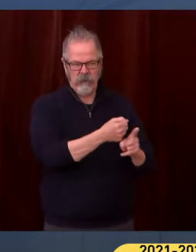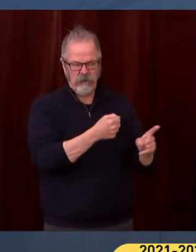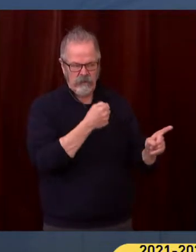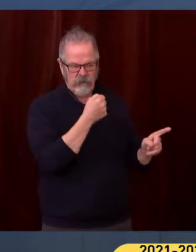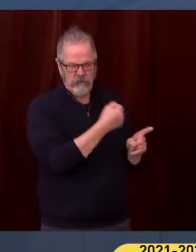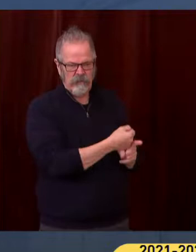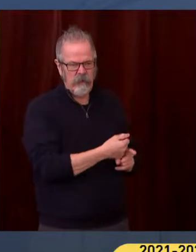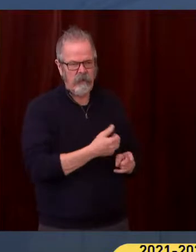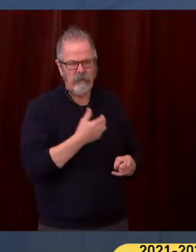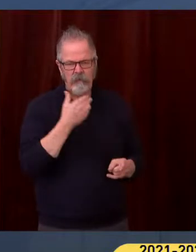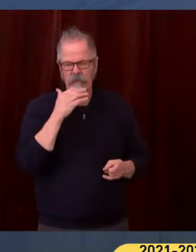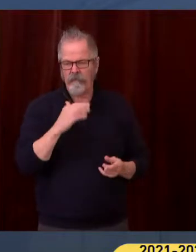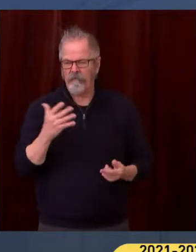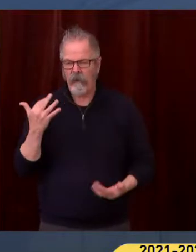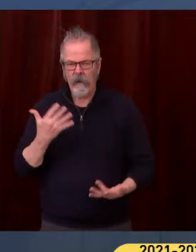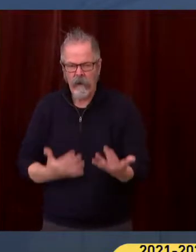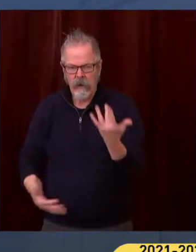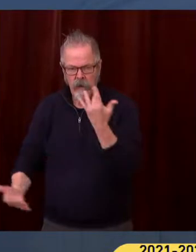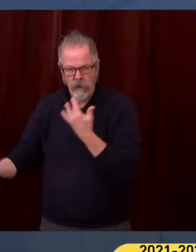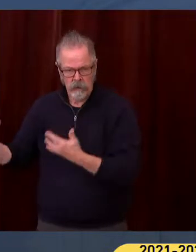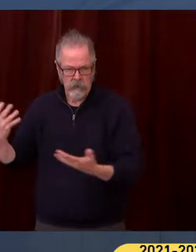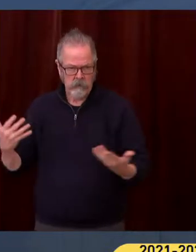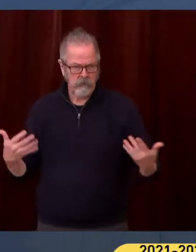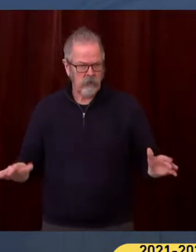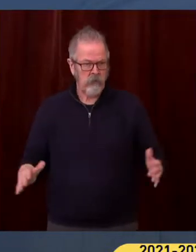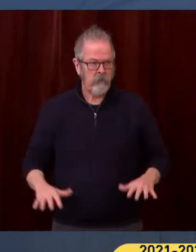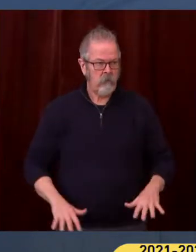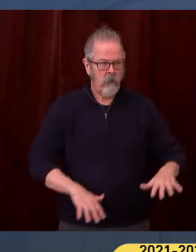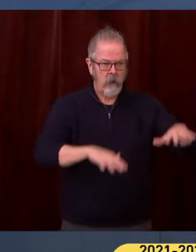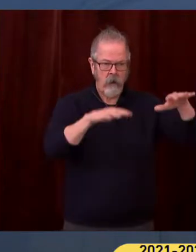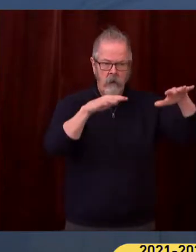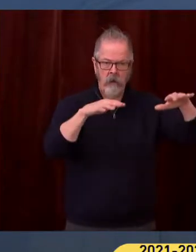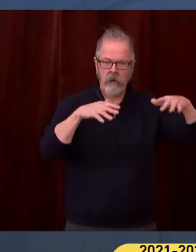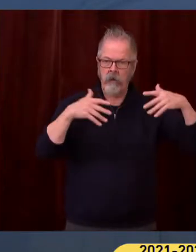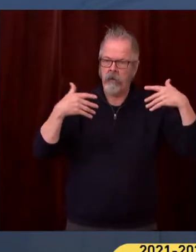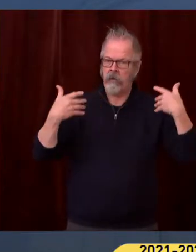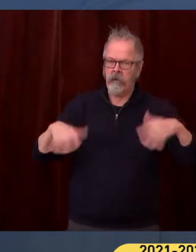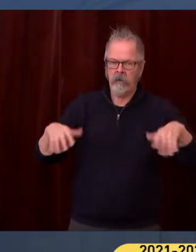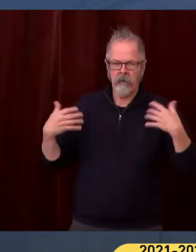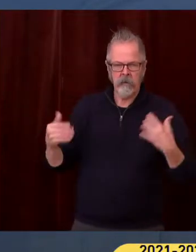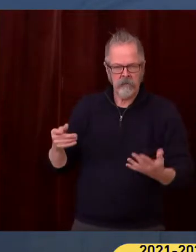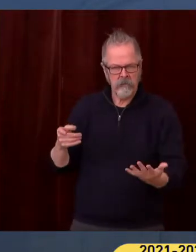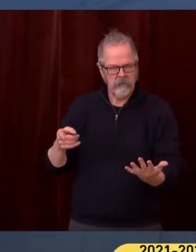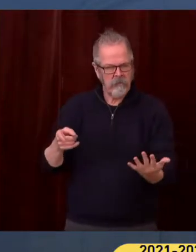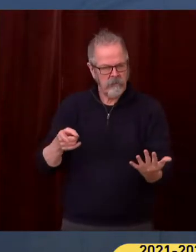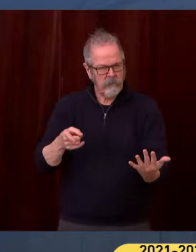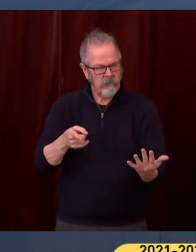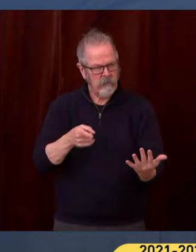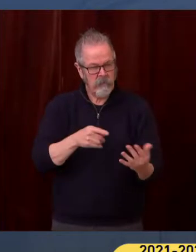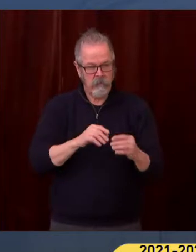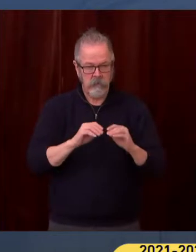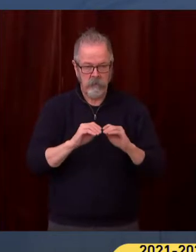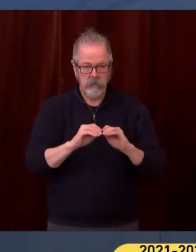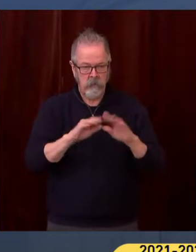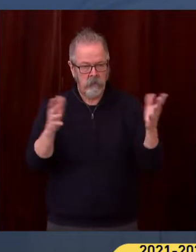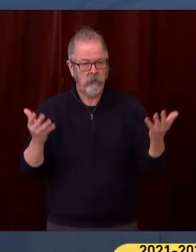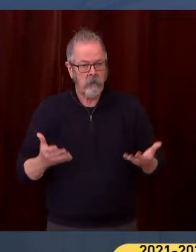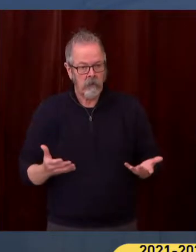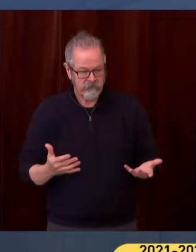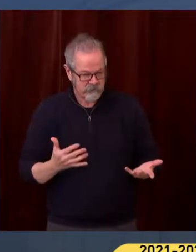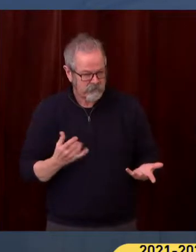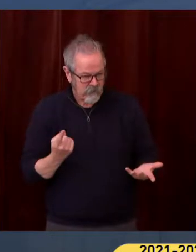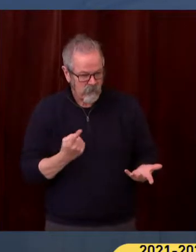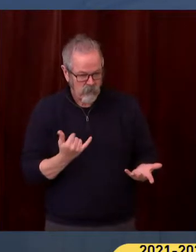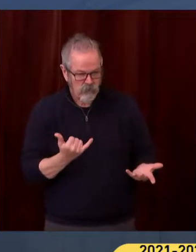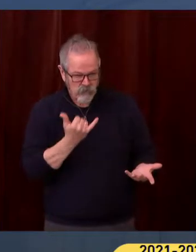to Washington. And they're crying out for action. But this is not a hypothetical issue to me. This is looking into the homeowners